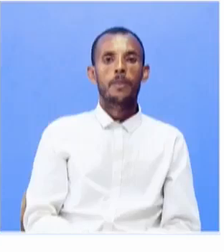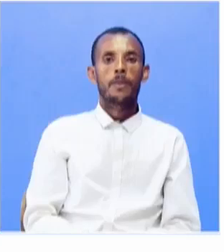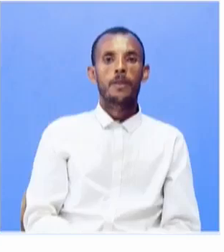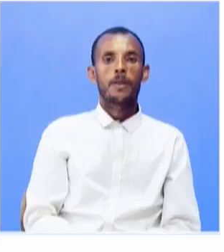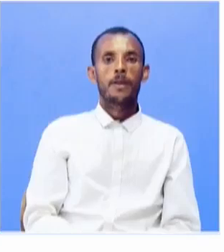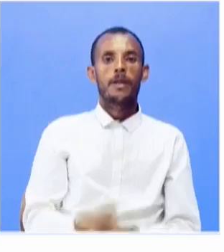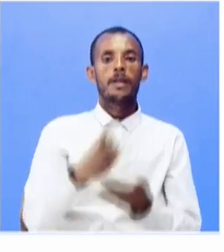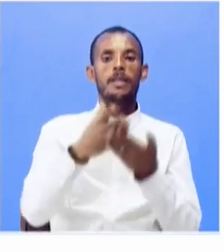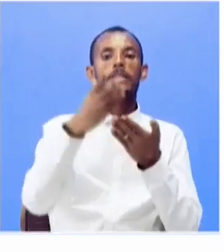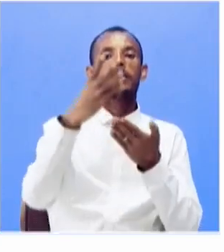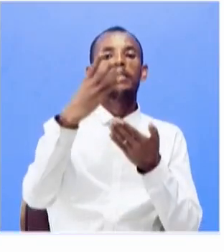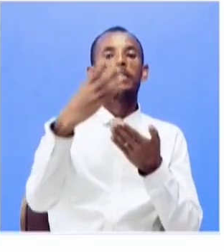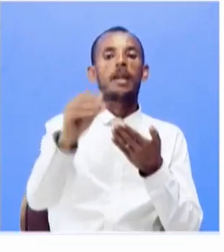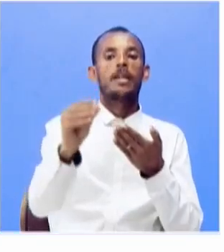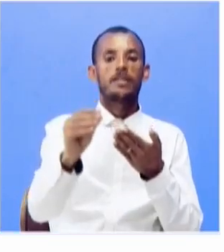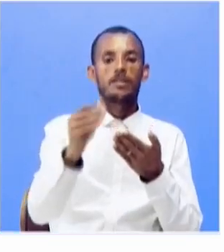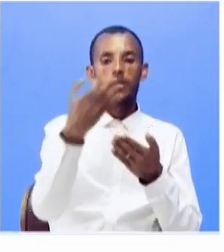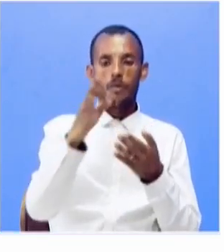sales of goods